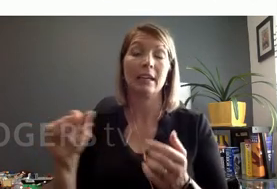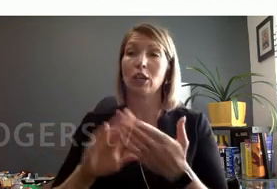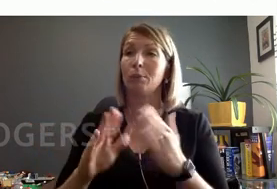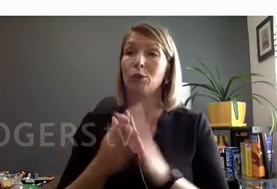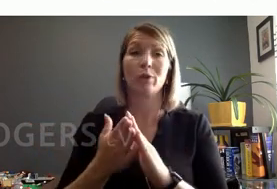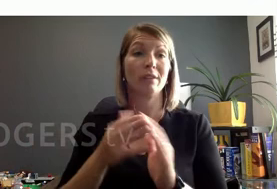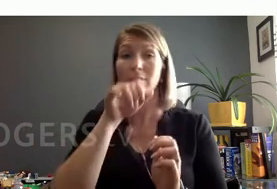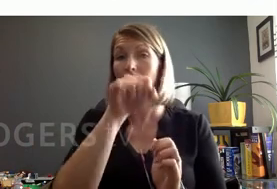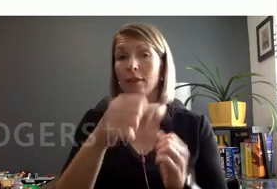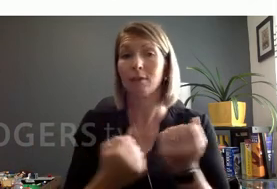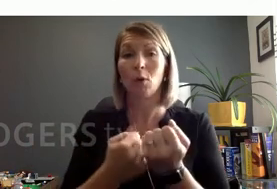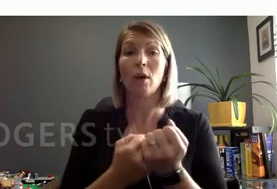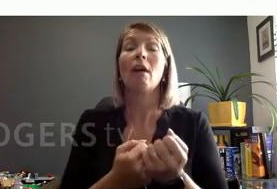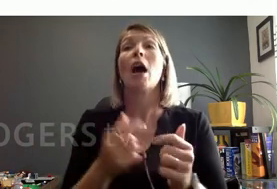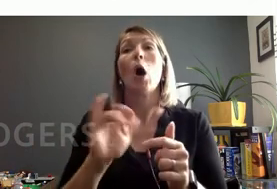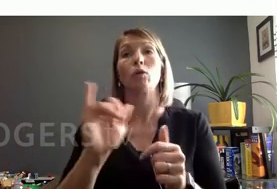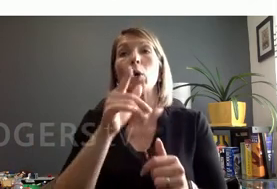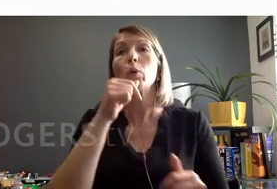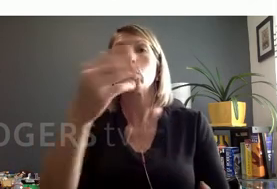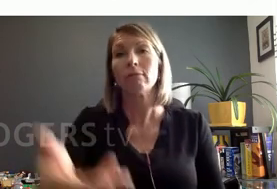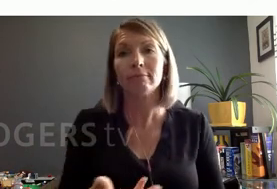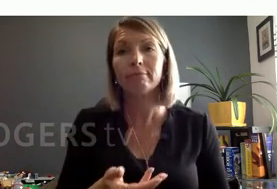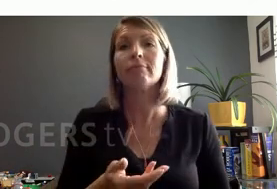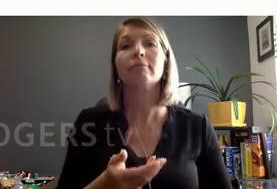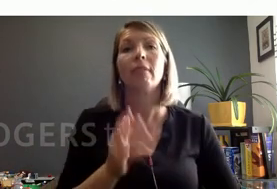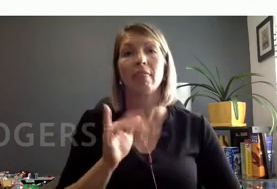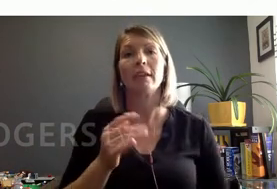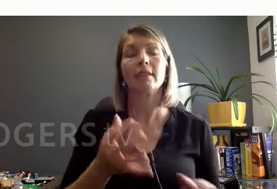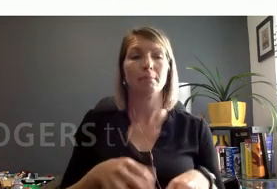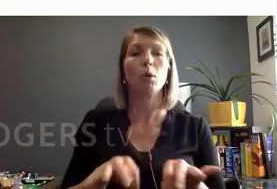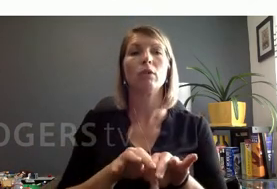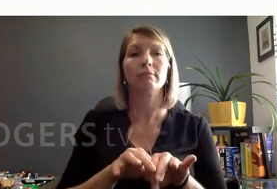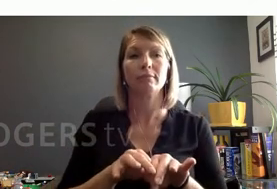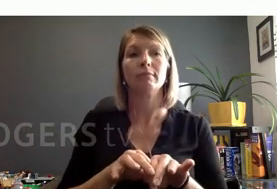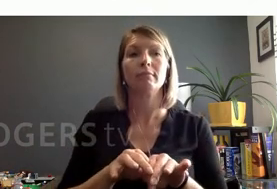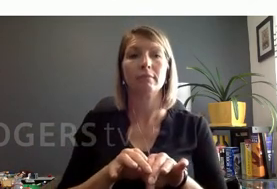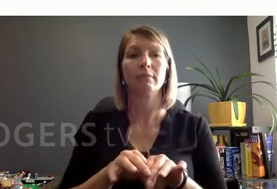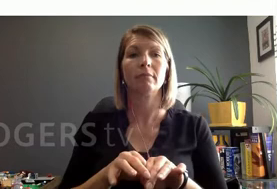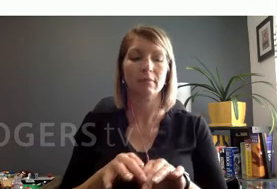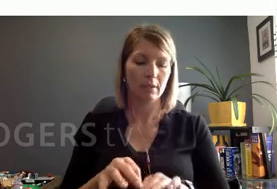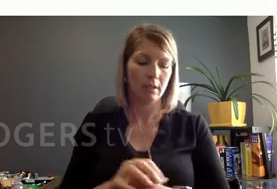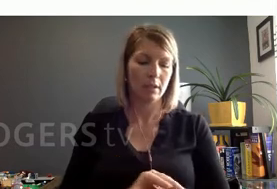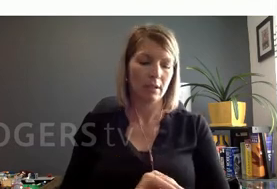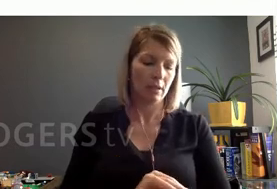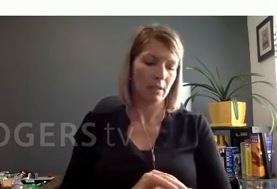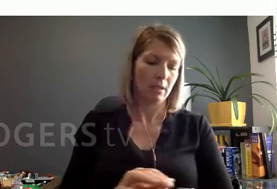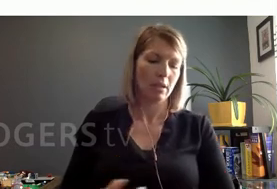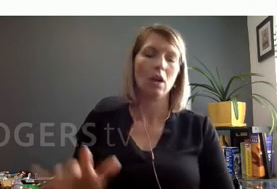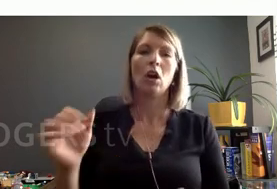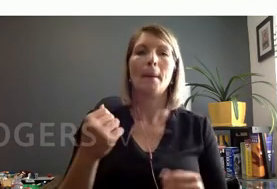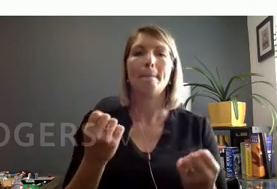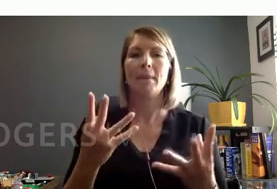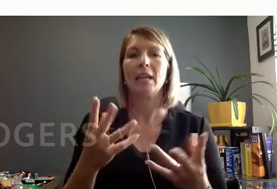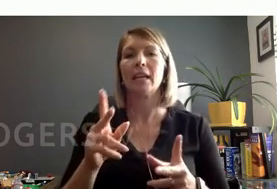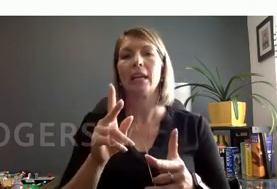point of recruitment. It's in the fabric of what we do. I've had a number of conversations, even with Association of New Canadians